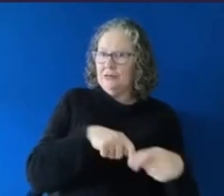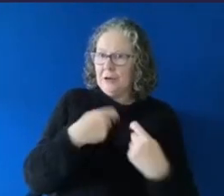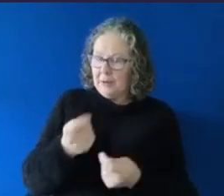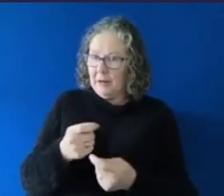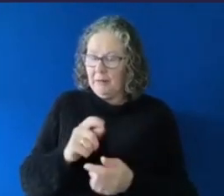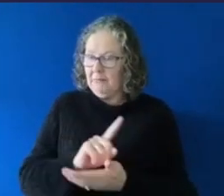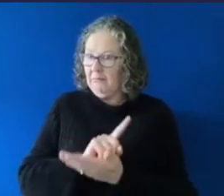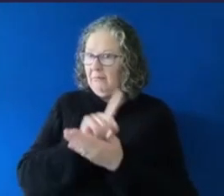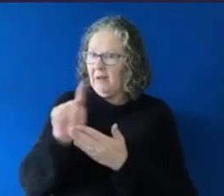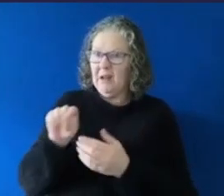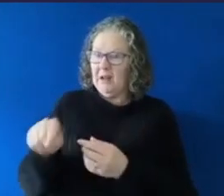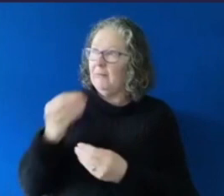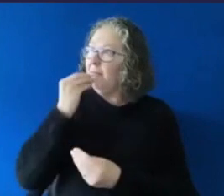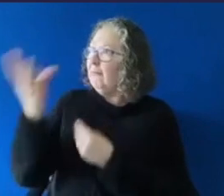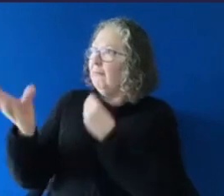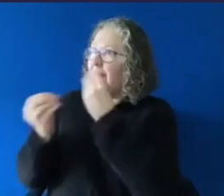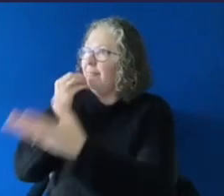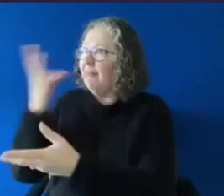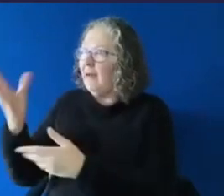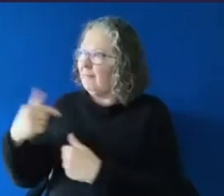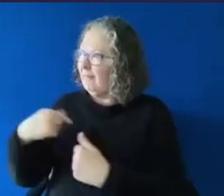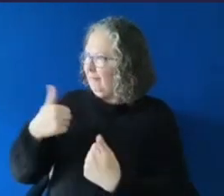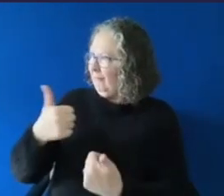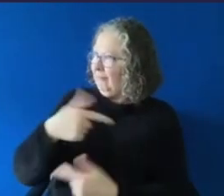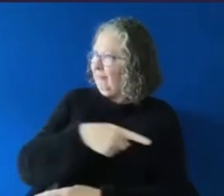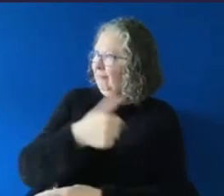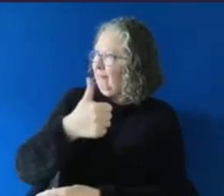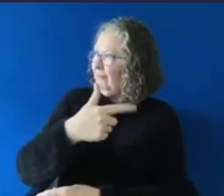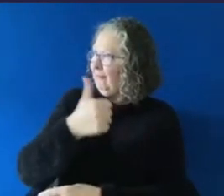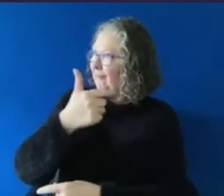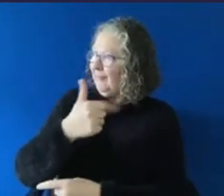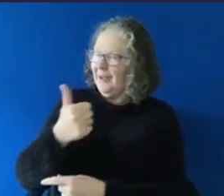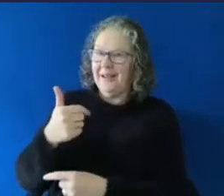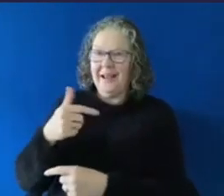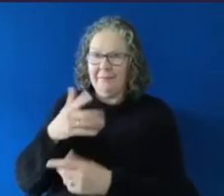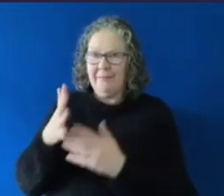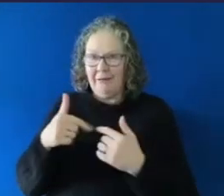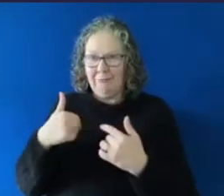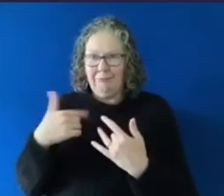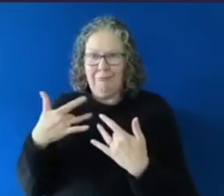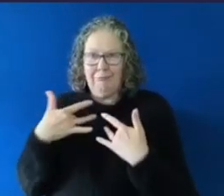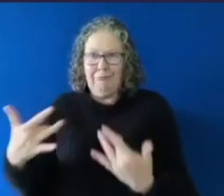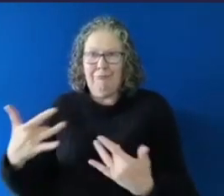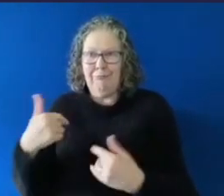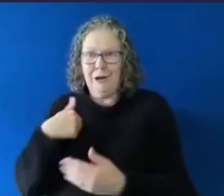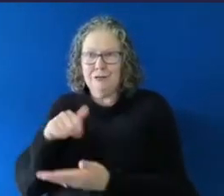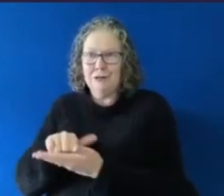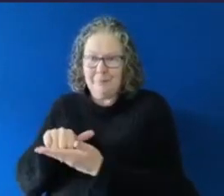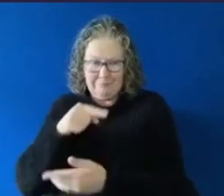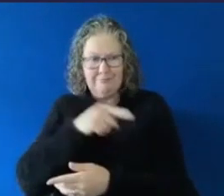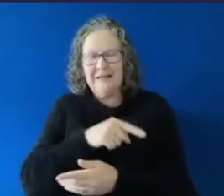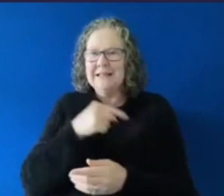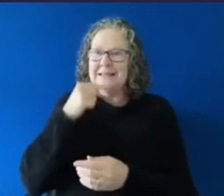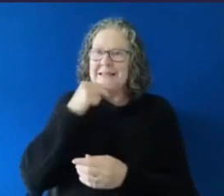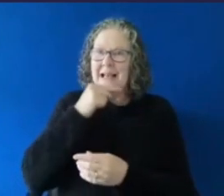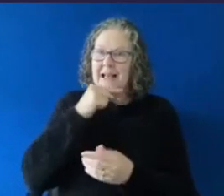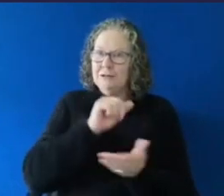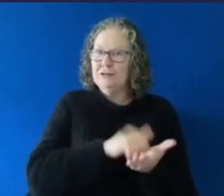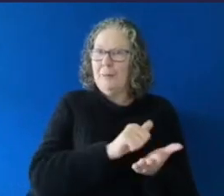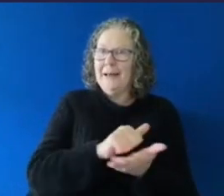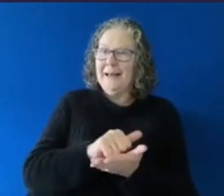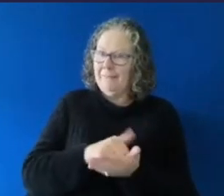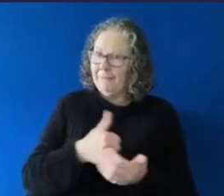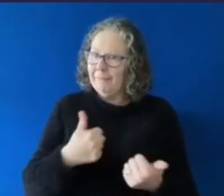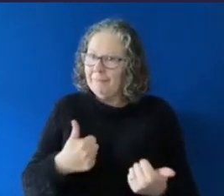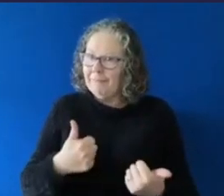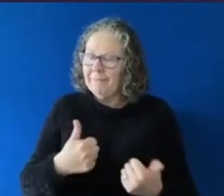bragging and boasting about it with other family members. They were let off the hook. Their son was now doing the grocery shopping. How great was that? When